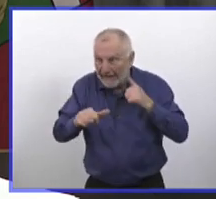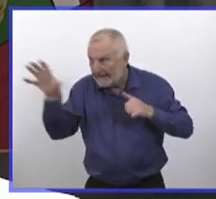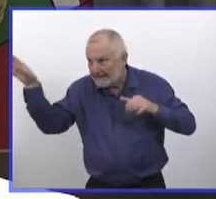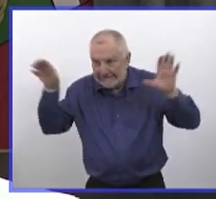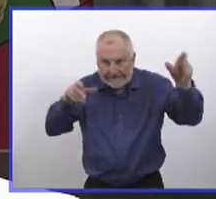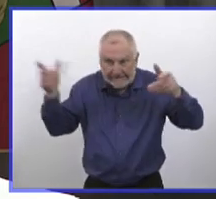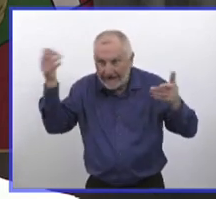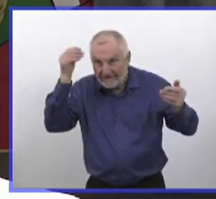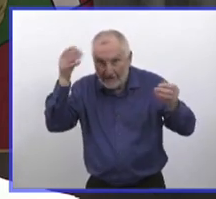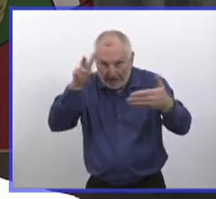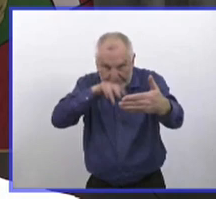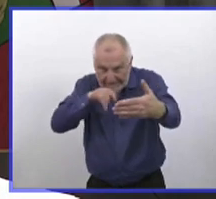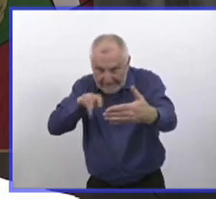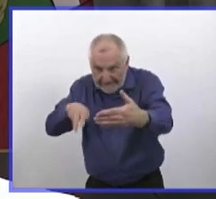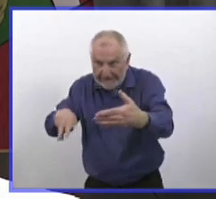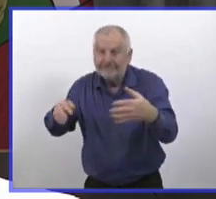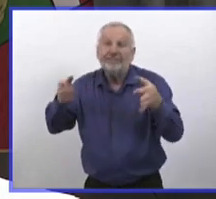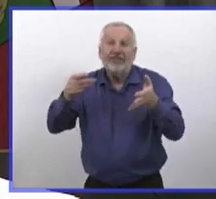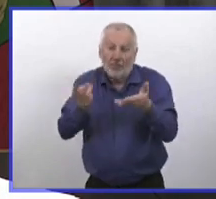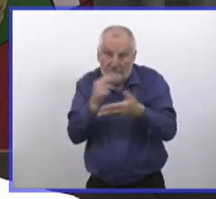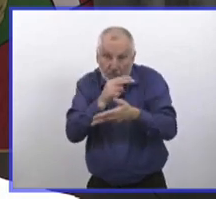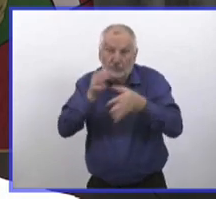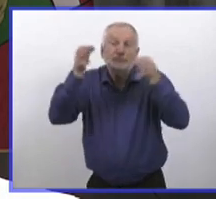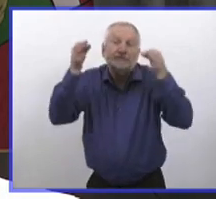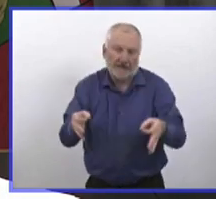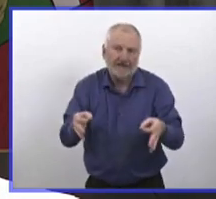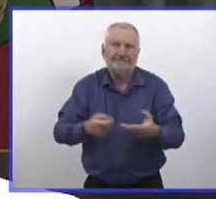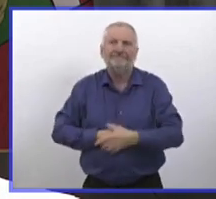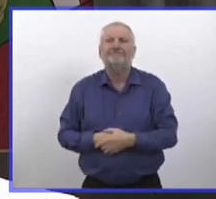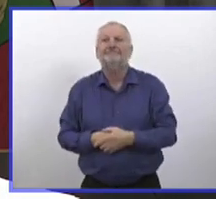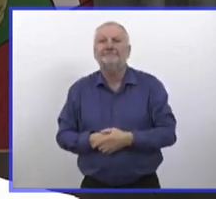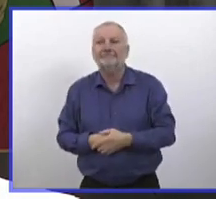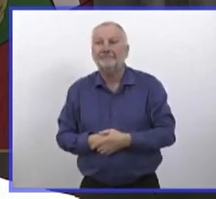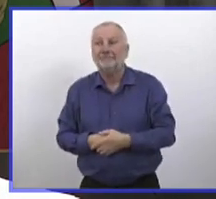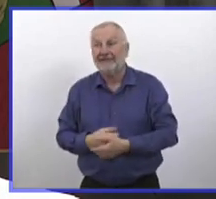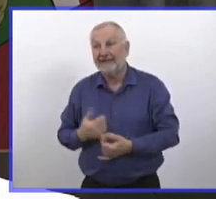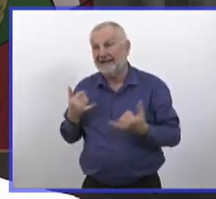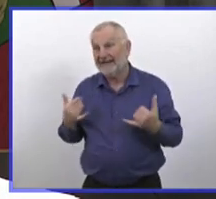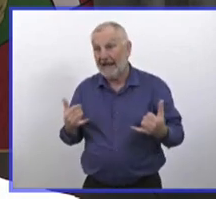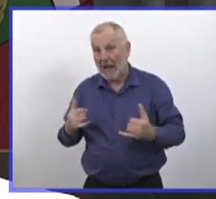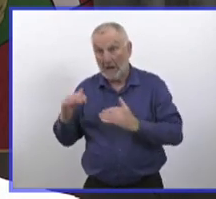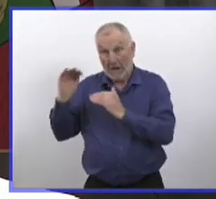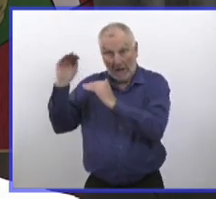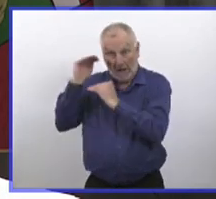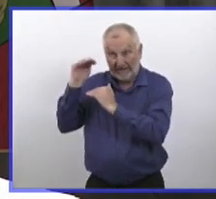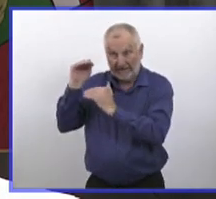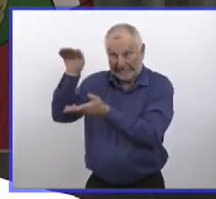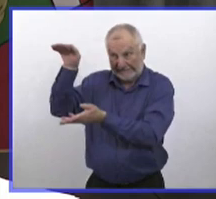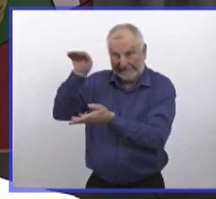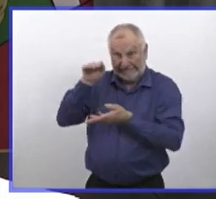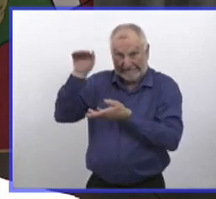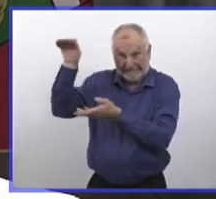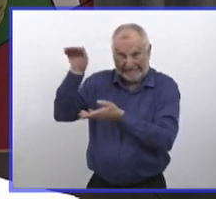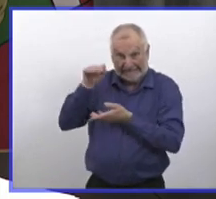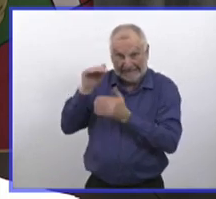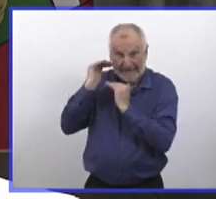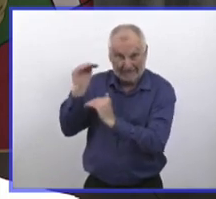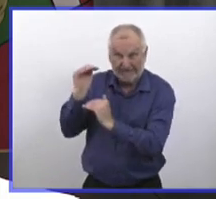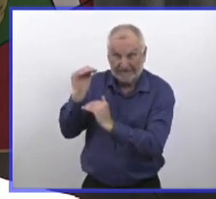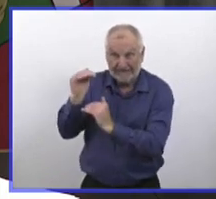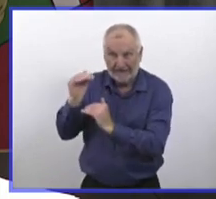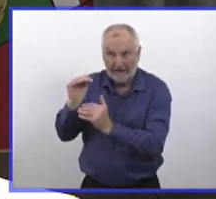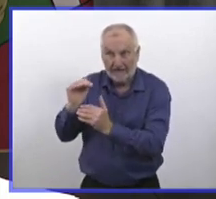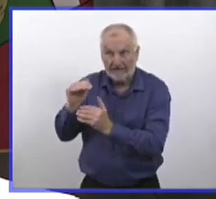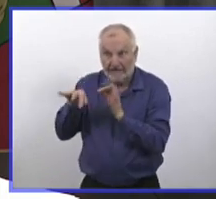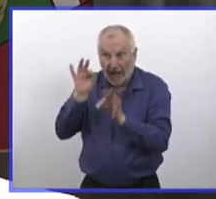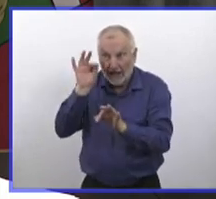can. When we have a limited supply, it's really important that now that we know that first dose does provide that